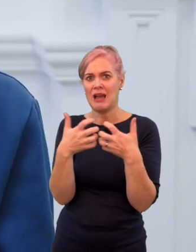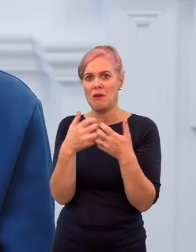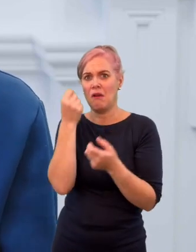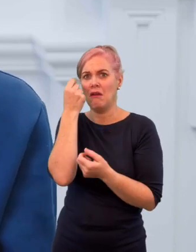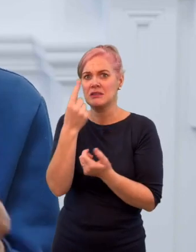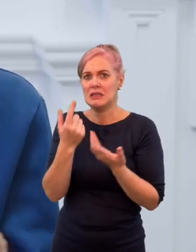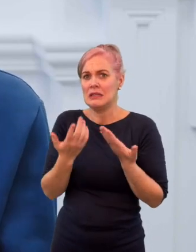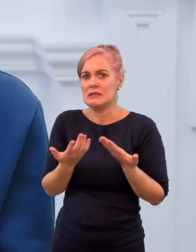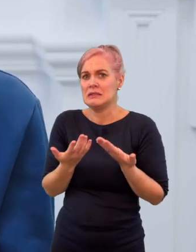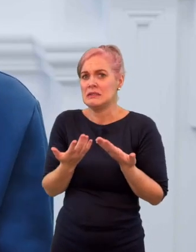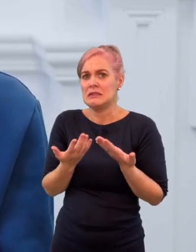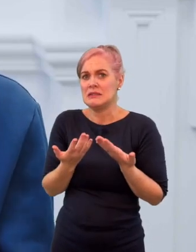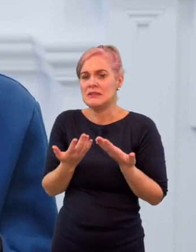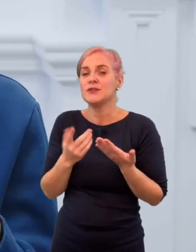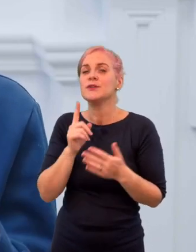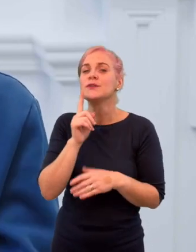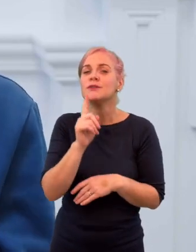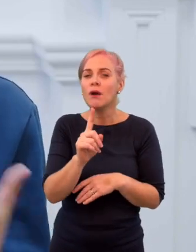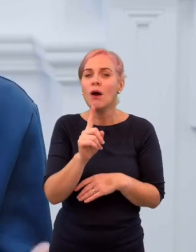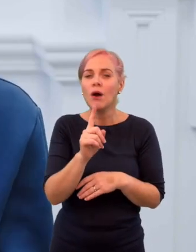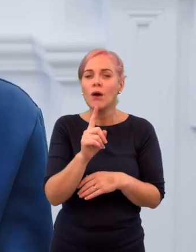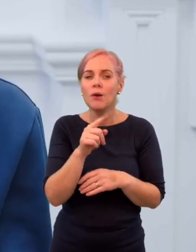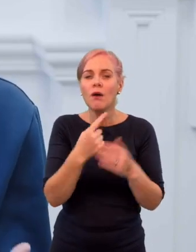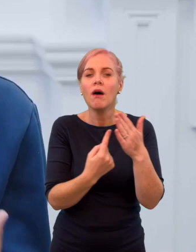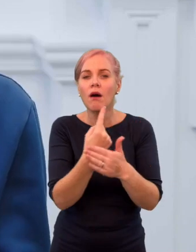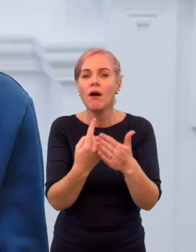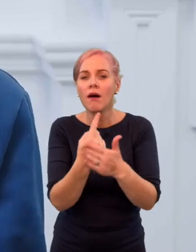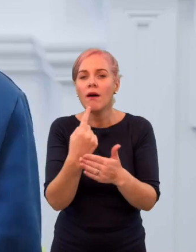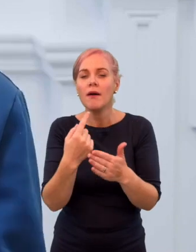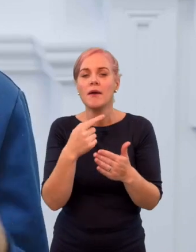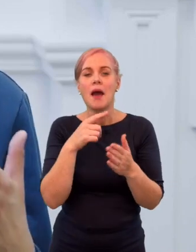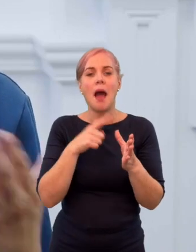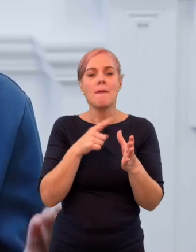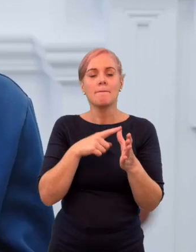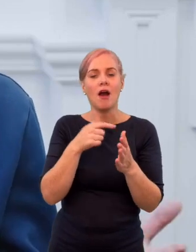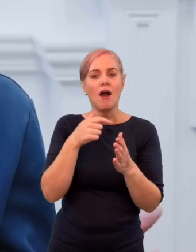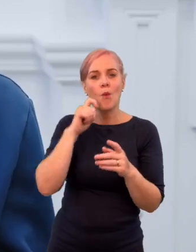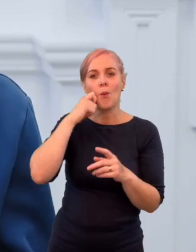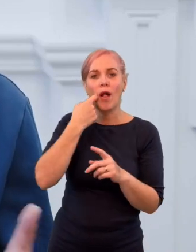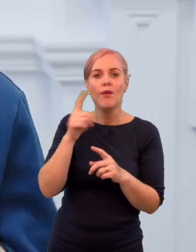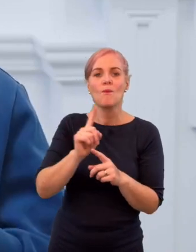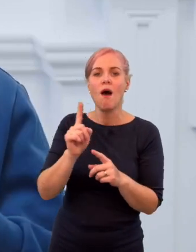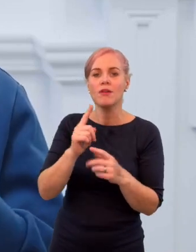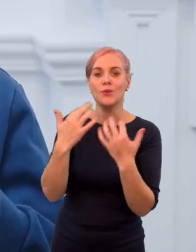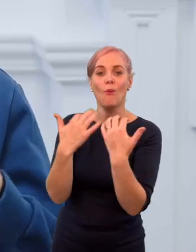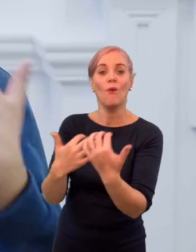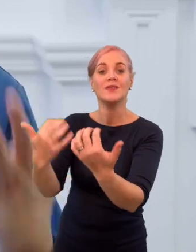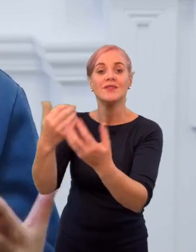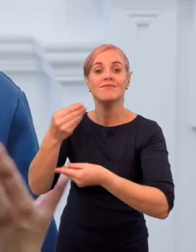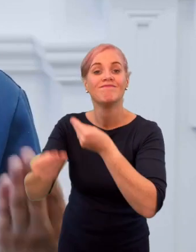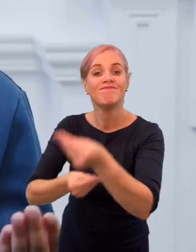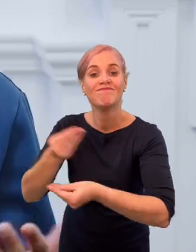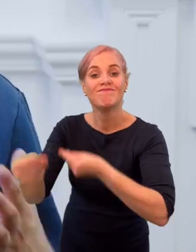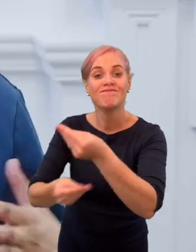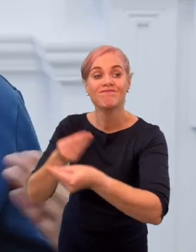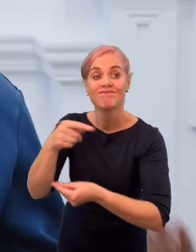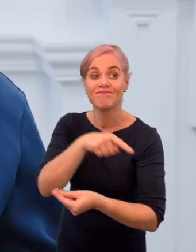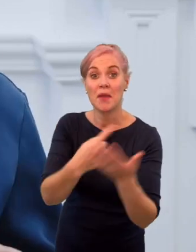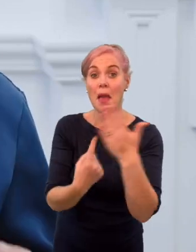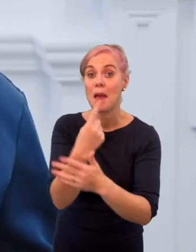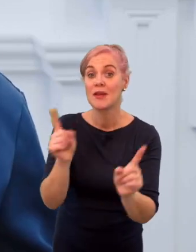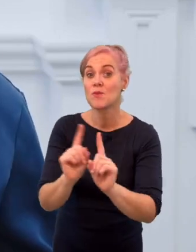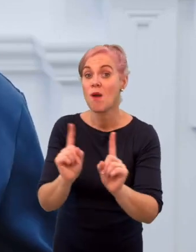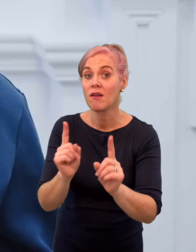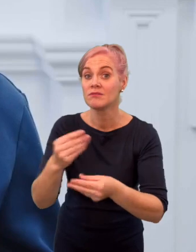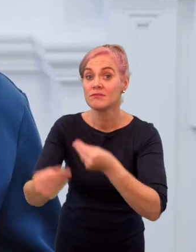And so with moments like that, in order to tell the story correctly, Amber has to break the fourth wall in order to explain to the audience, this is